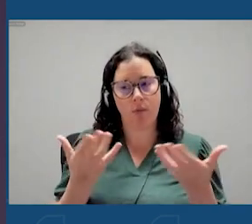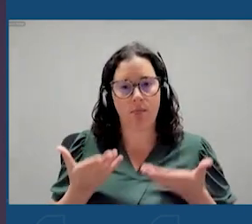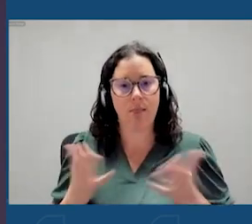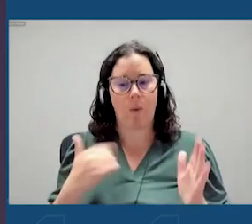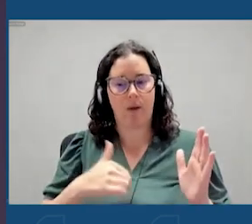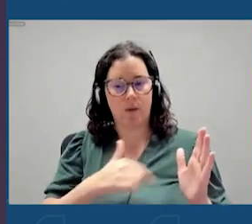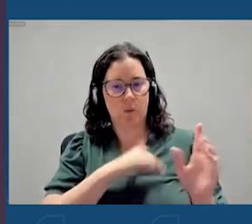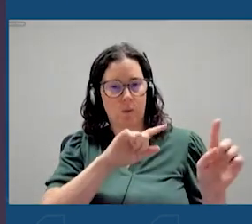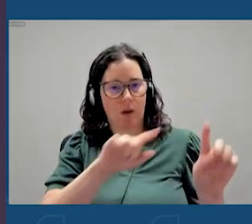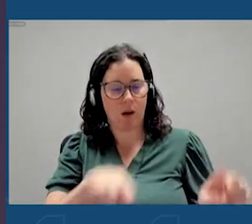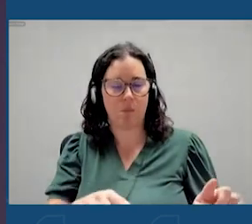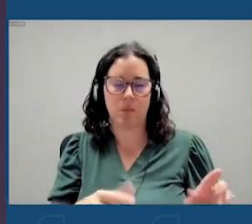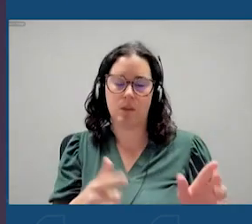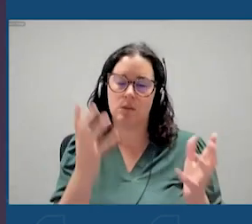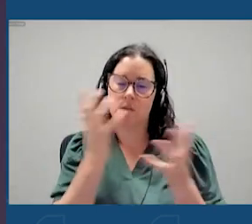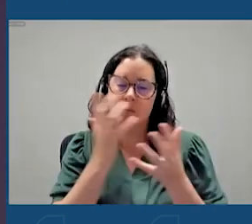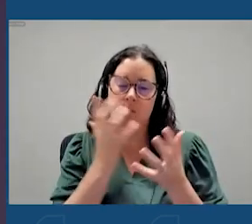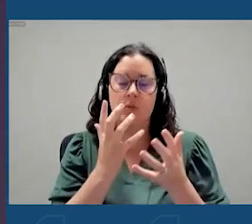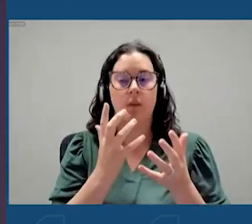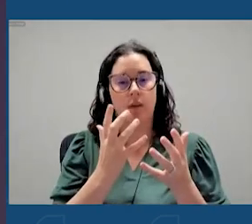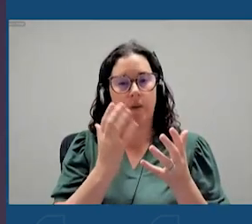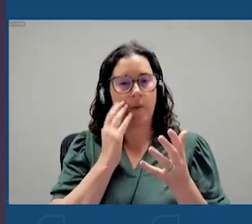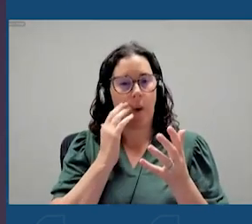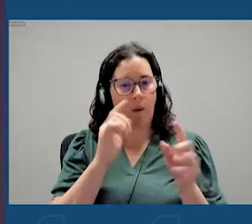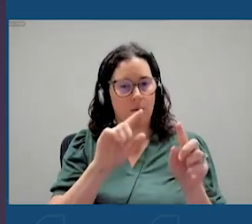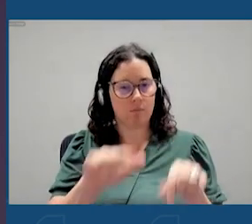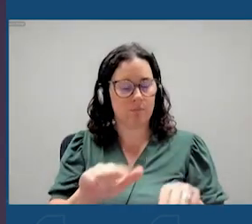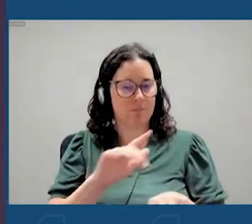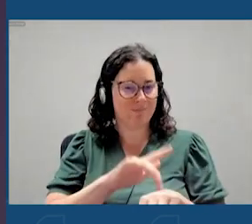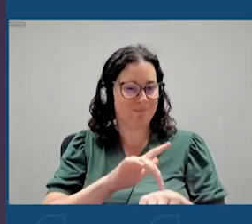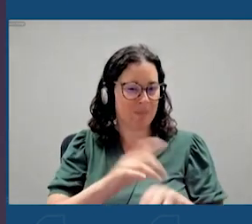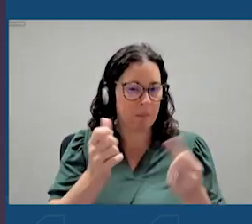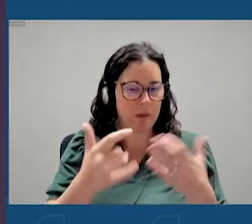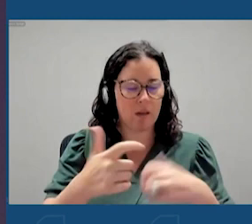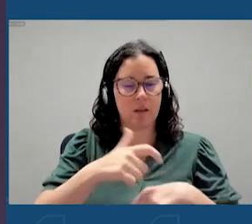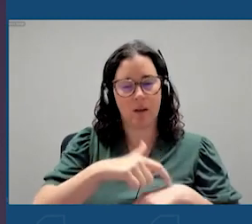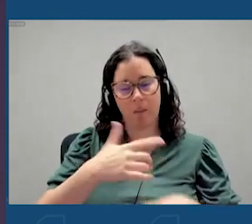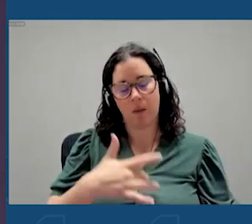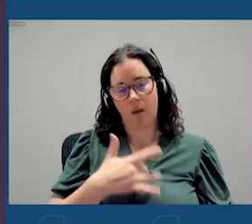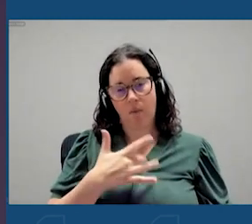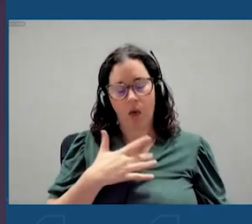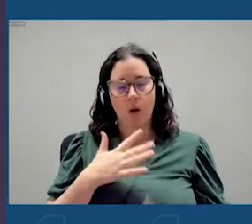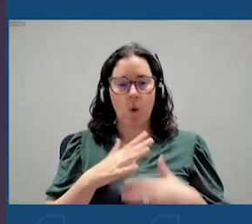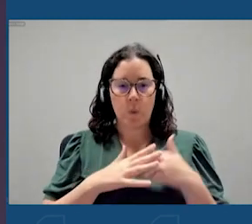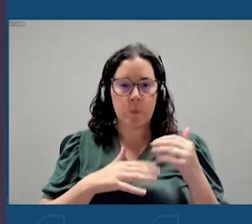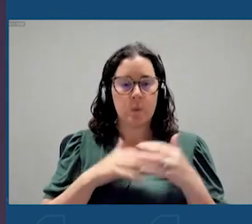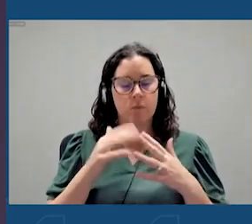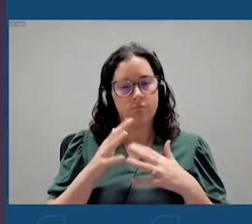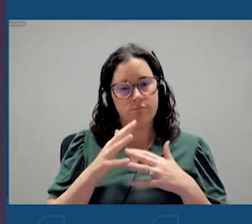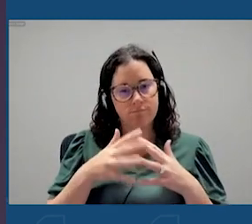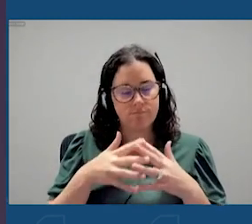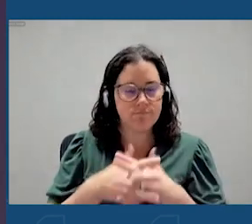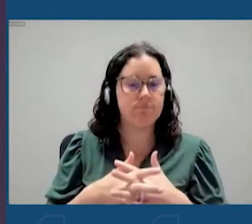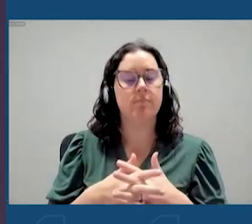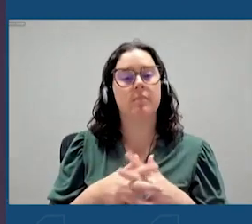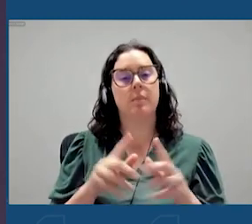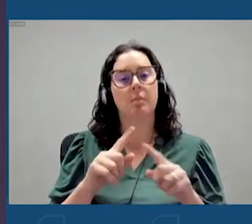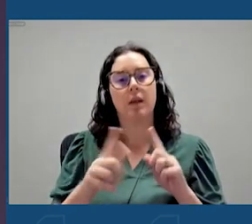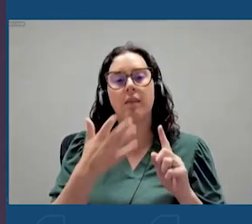been here so many times. I feel at home here. And I thank you for just keeping the keeper of the